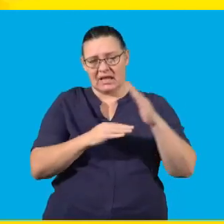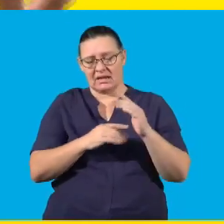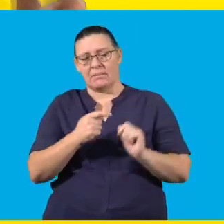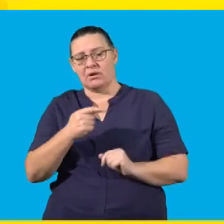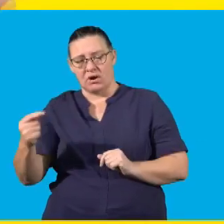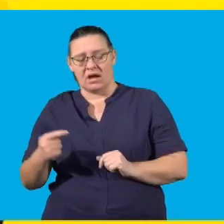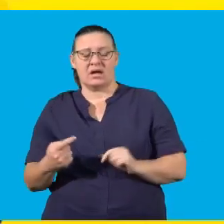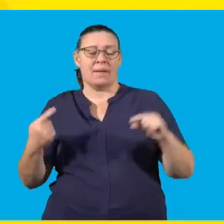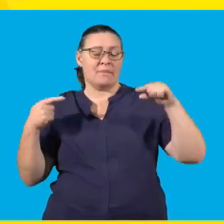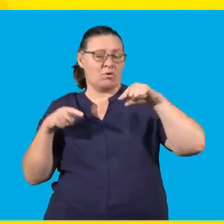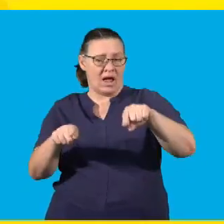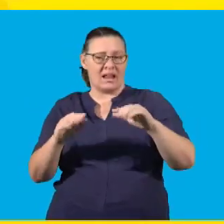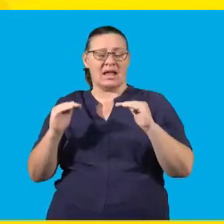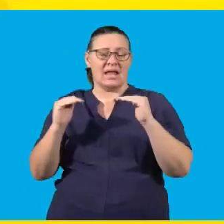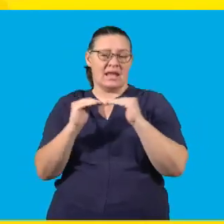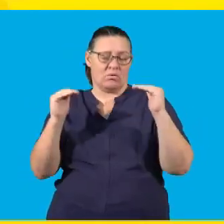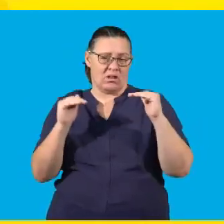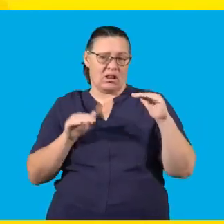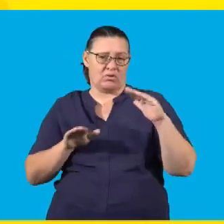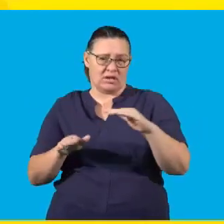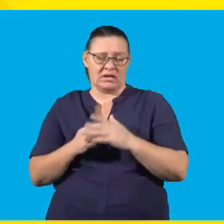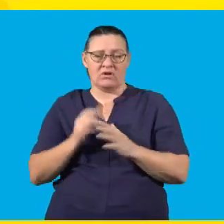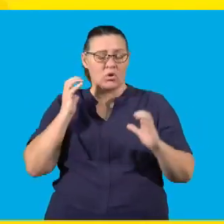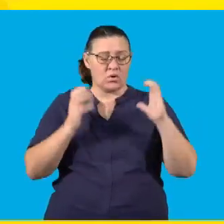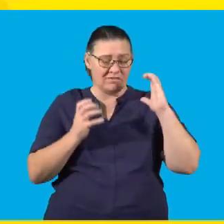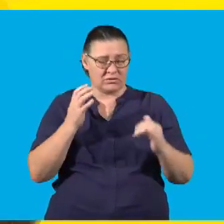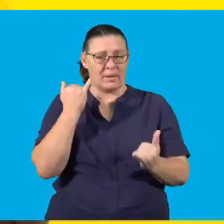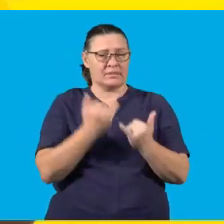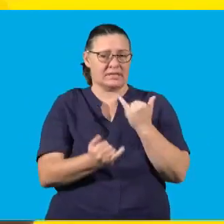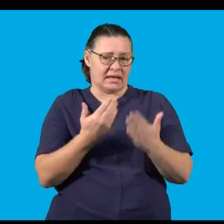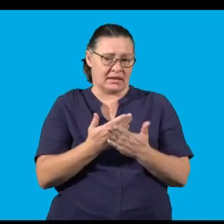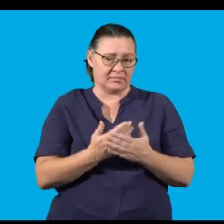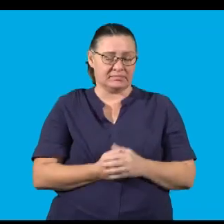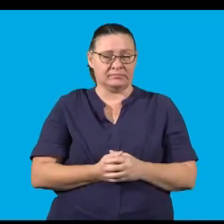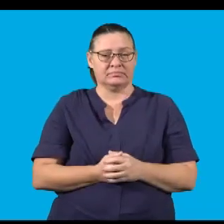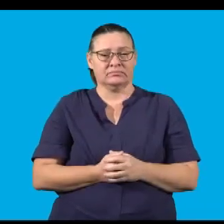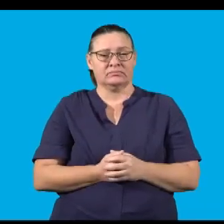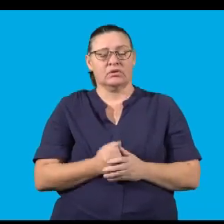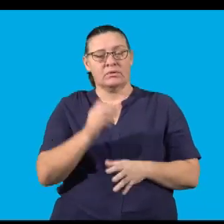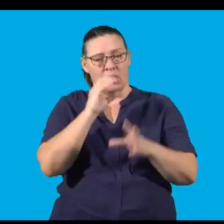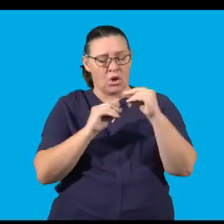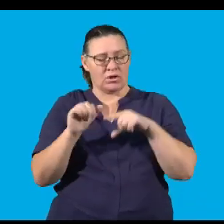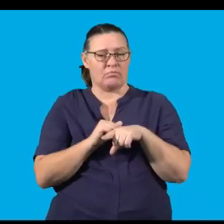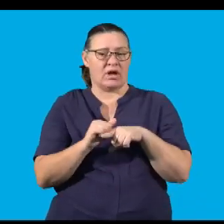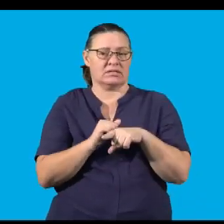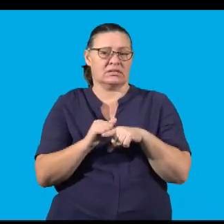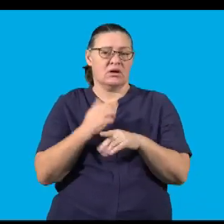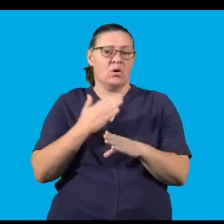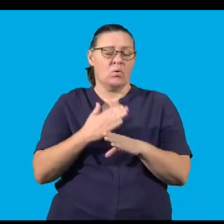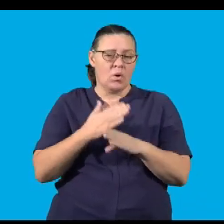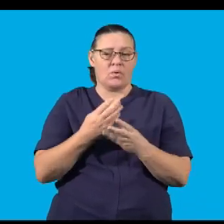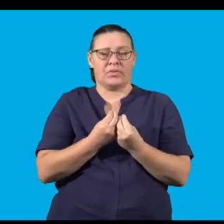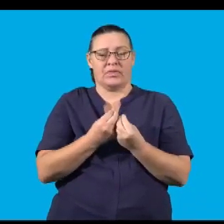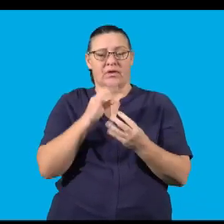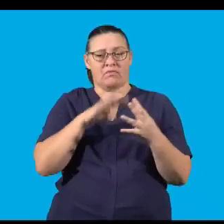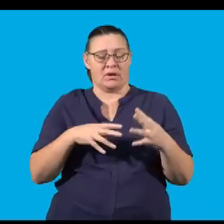-1. Parallel lines have equal gradients. Those kind of concepts, when you confuse them, you can make mistakes. We need to learn to practice working with